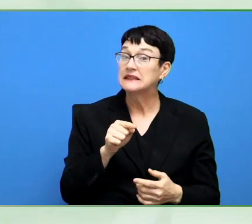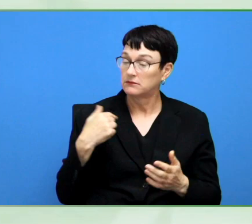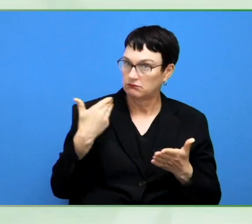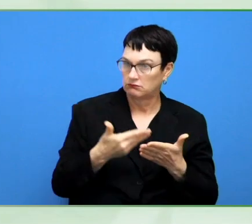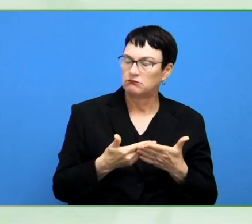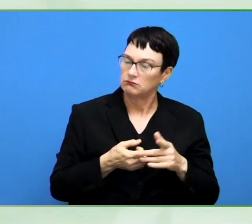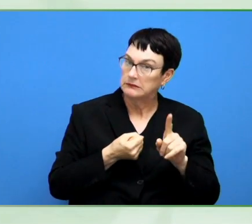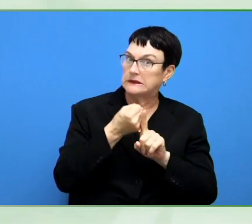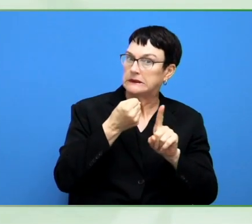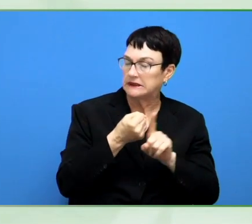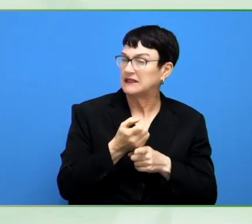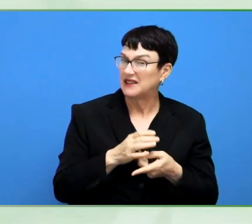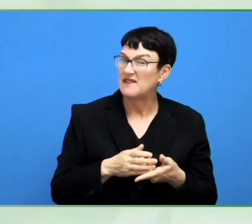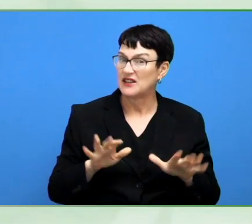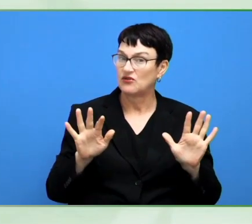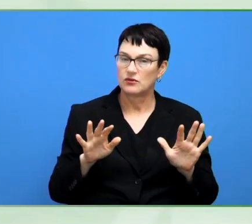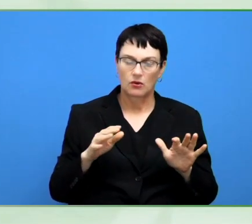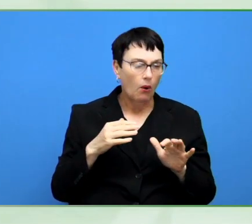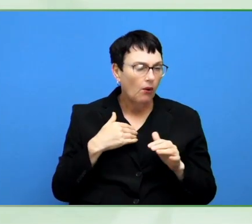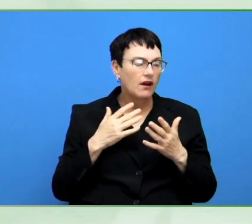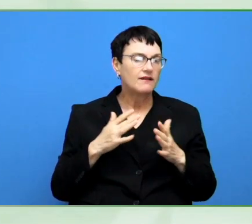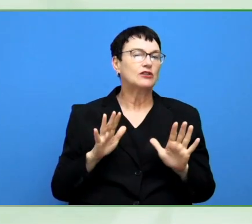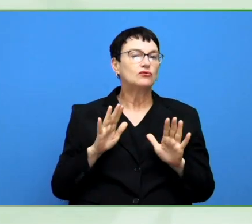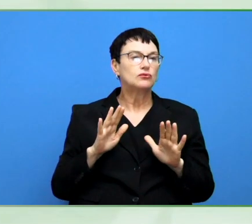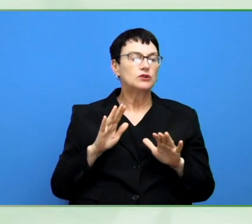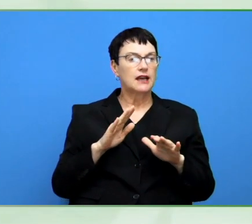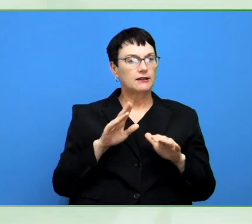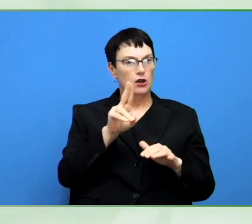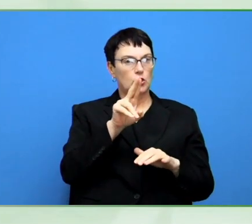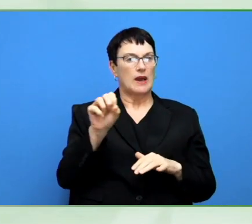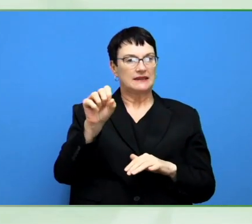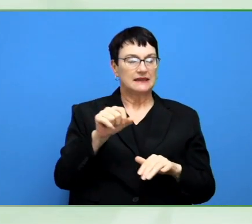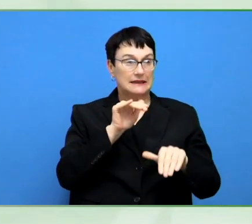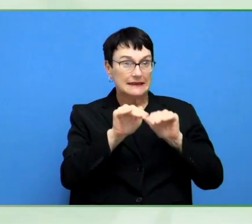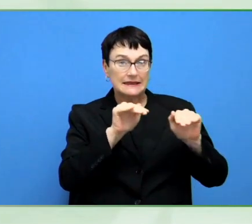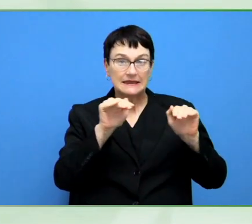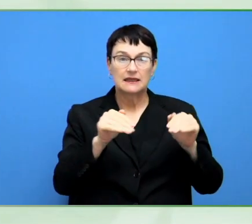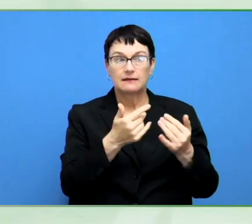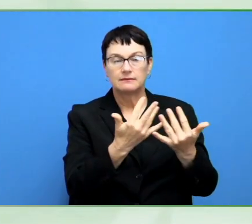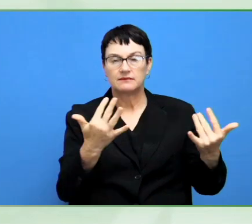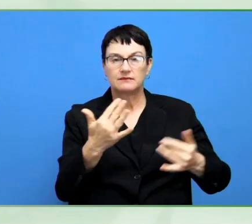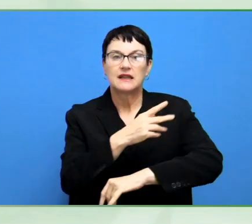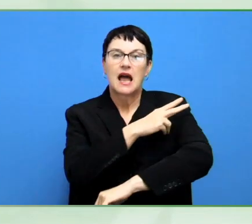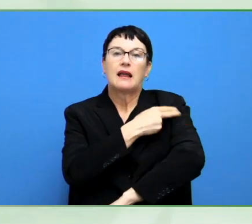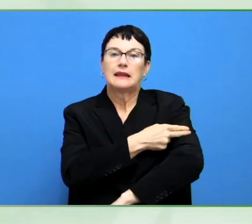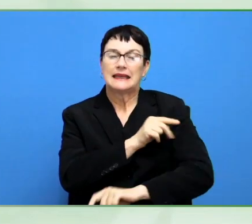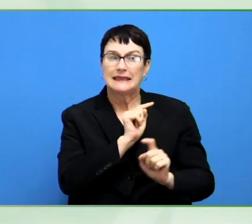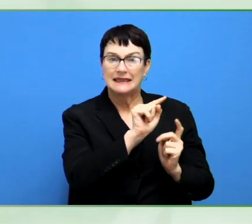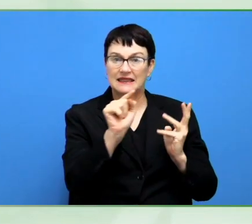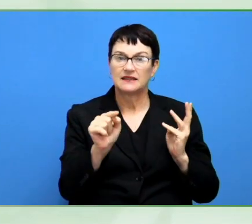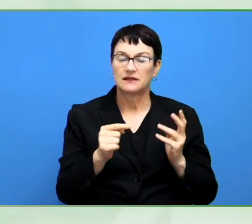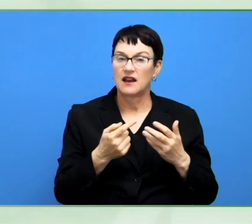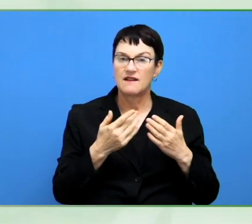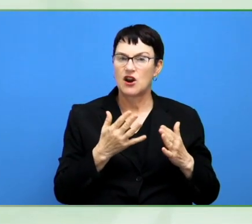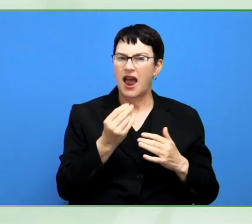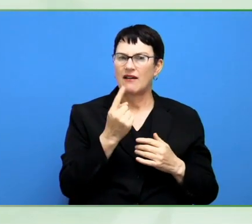clinics as we can in the United States. We've even gotten in front of Hanger Clinic, which is the